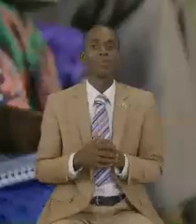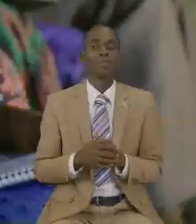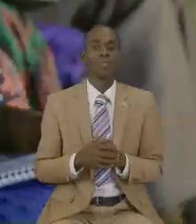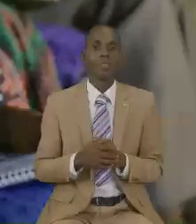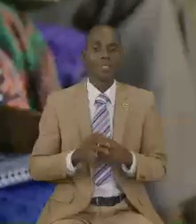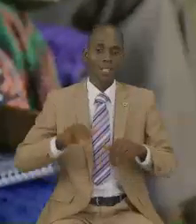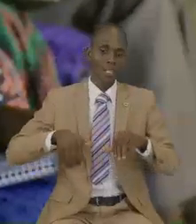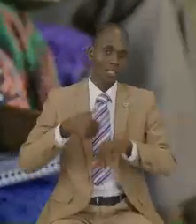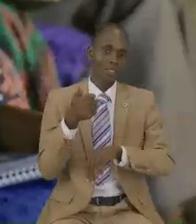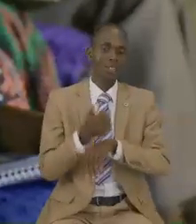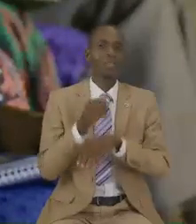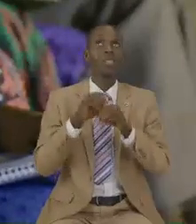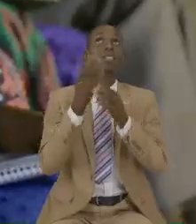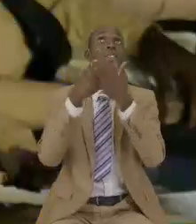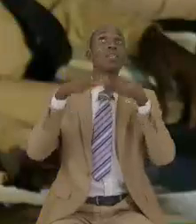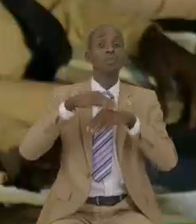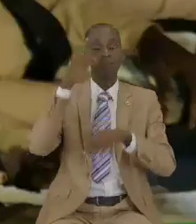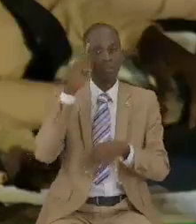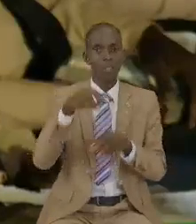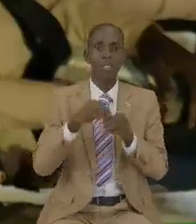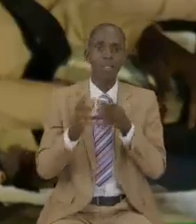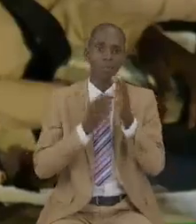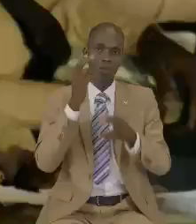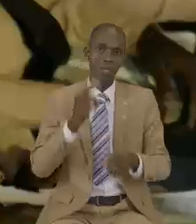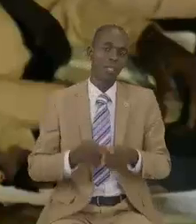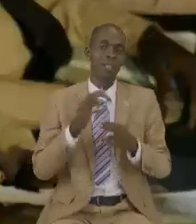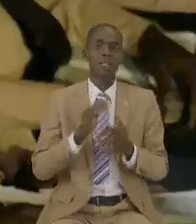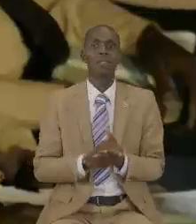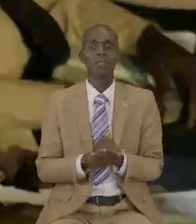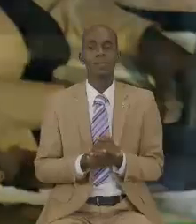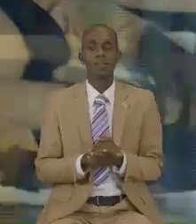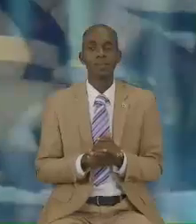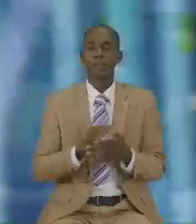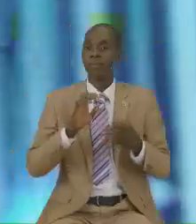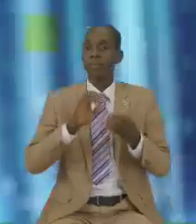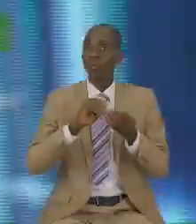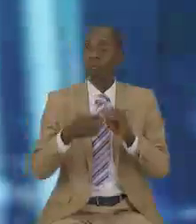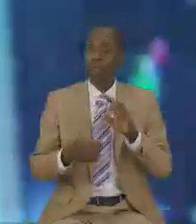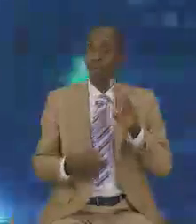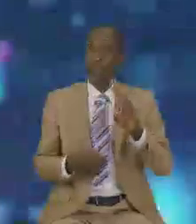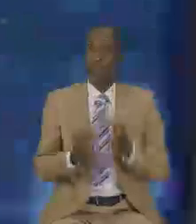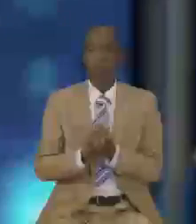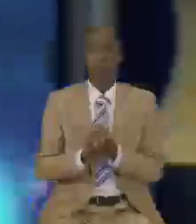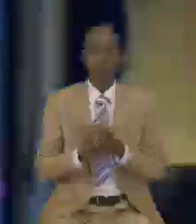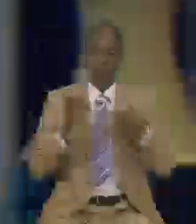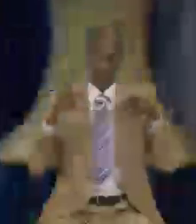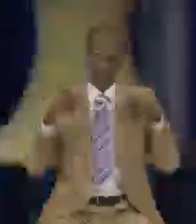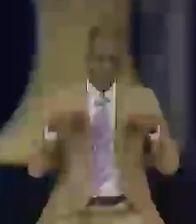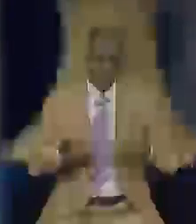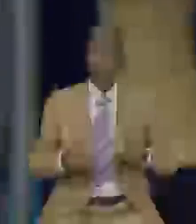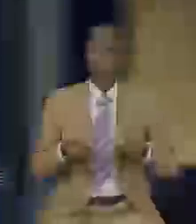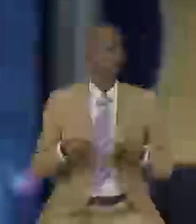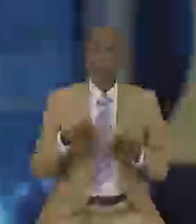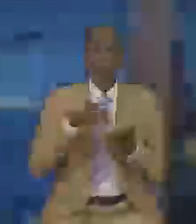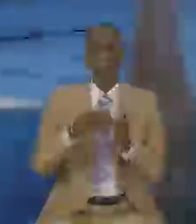Confirmed in heaven in Jesus' name. Number one, personal,